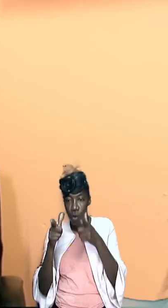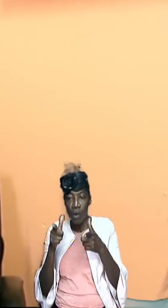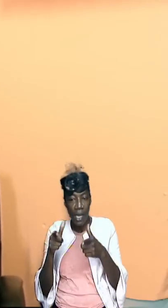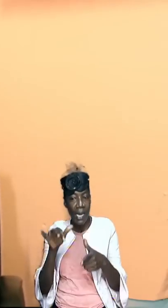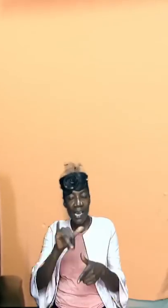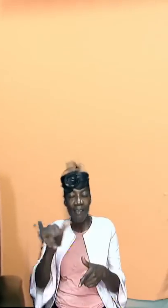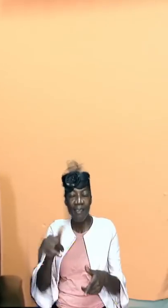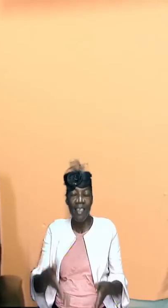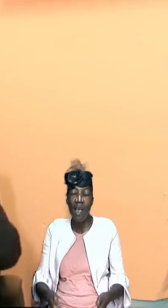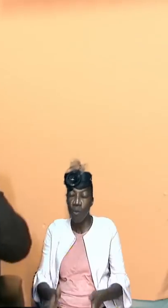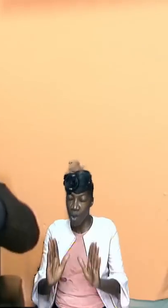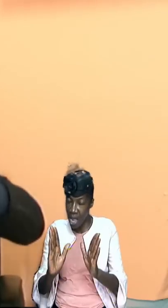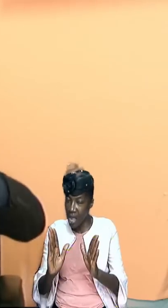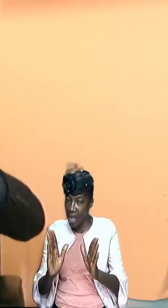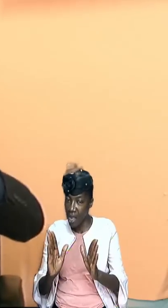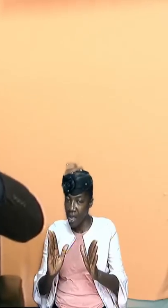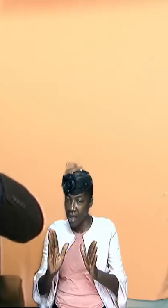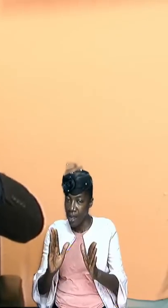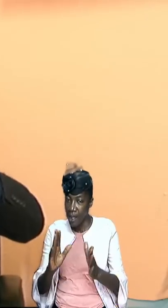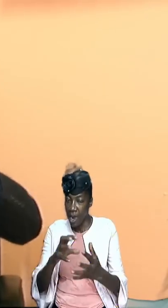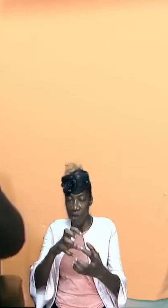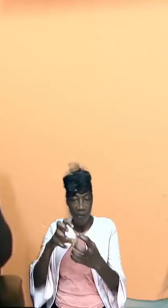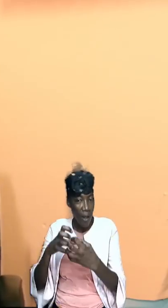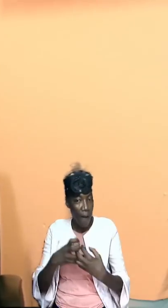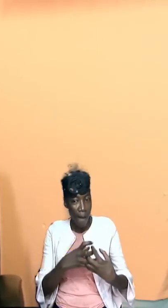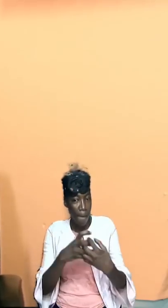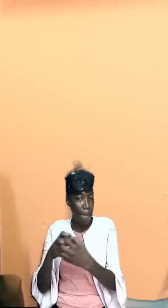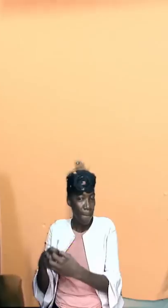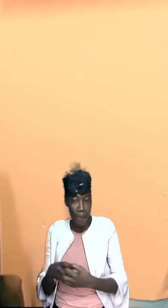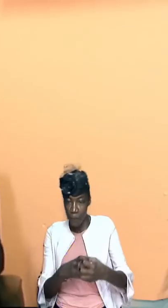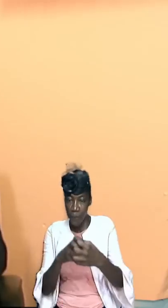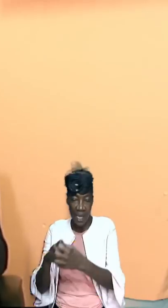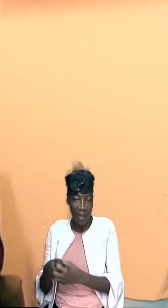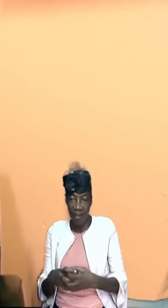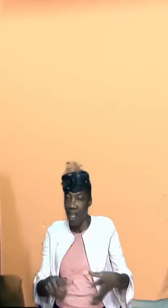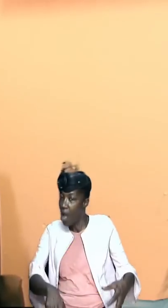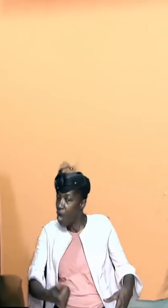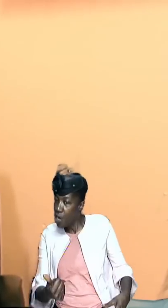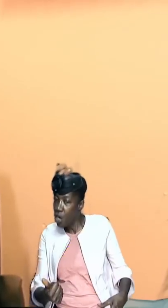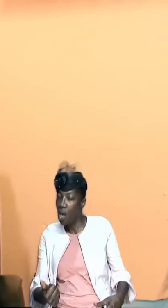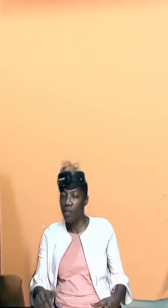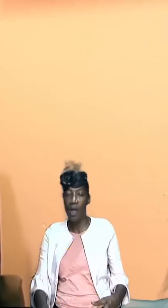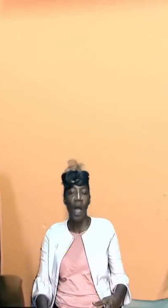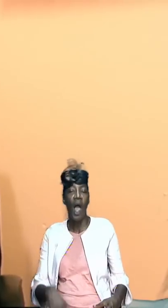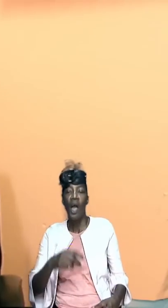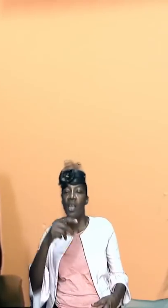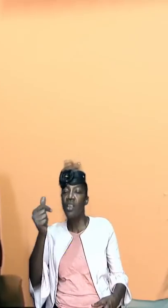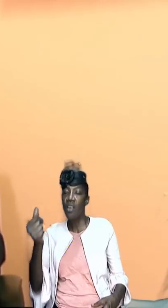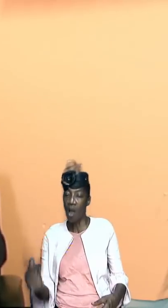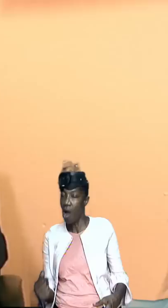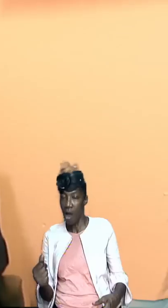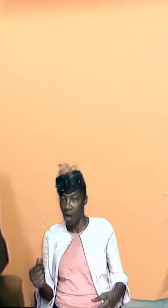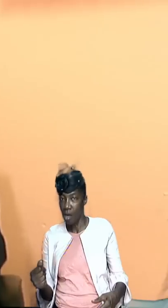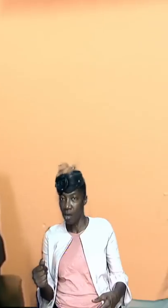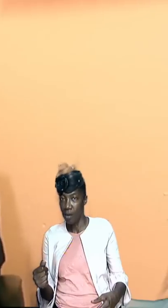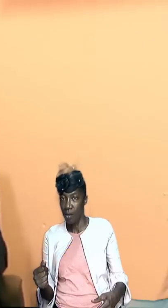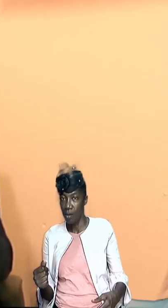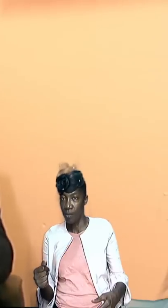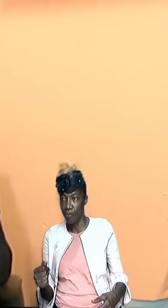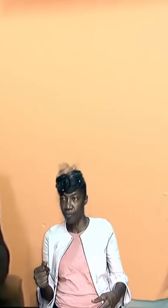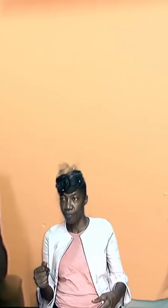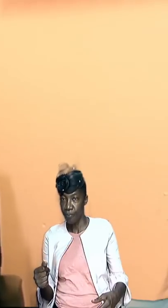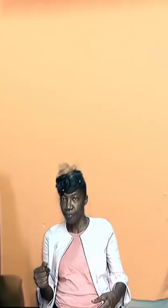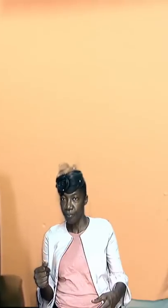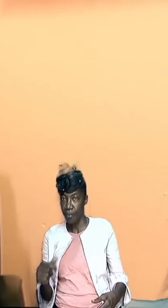If you mate a German shepherd with a German shepherd, so they have the same kind of